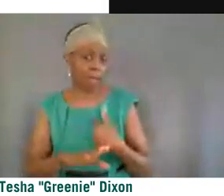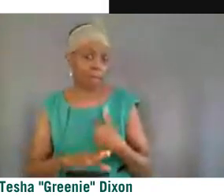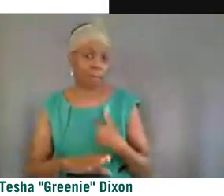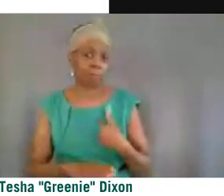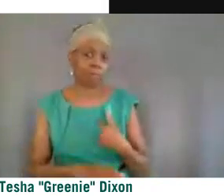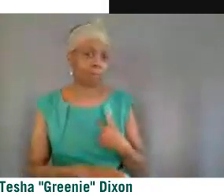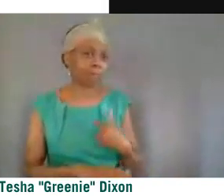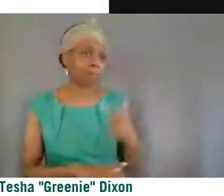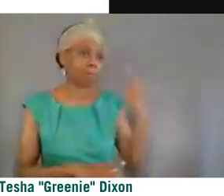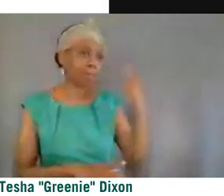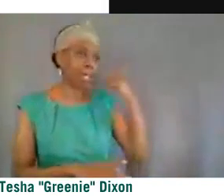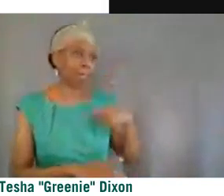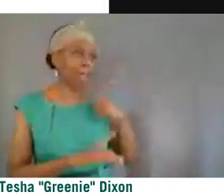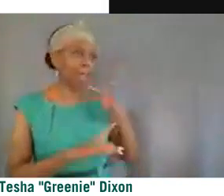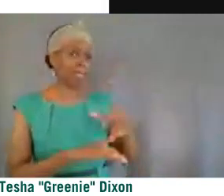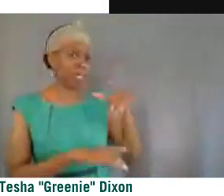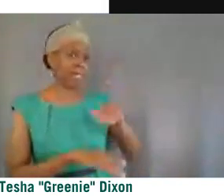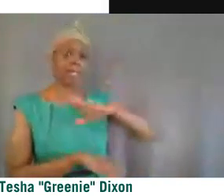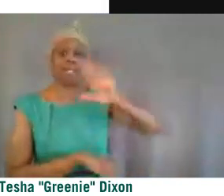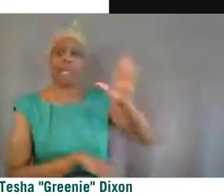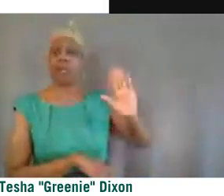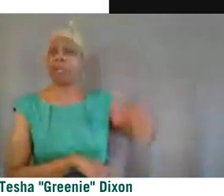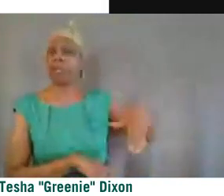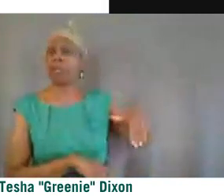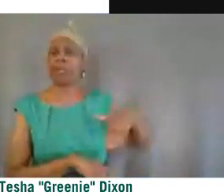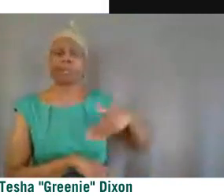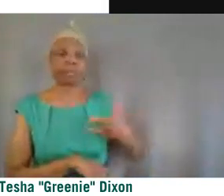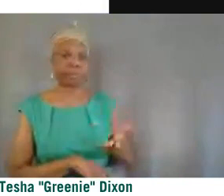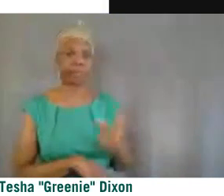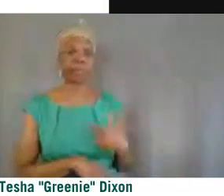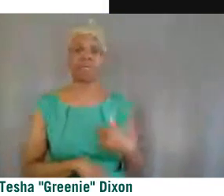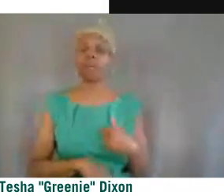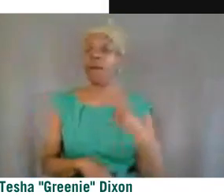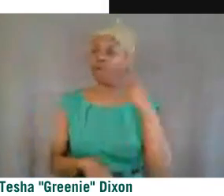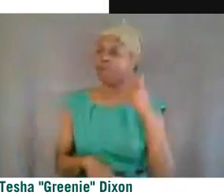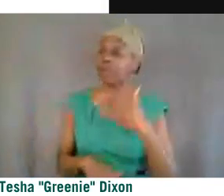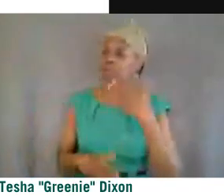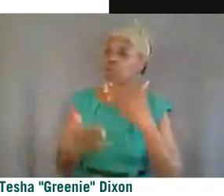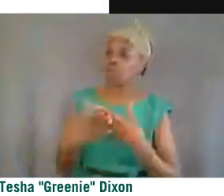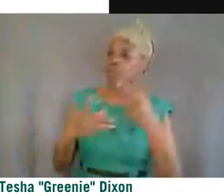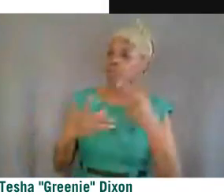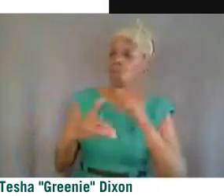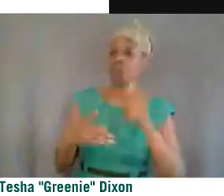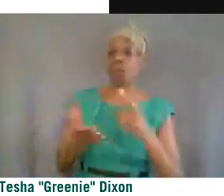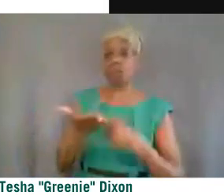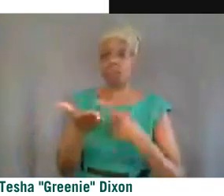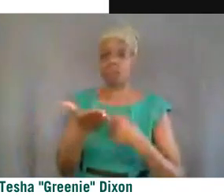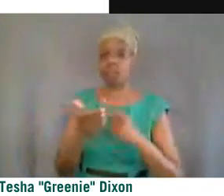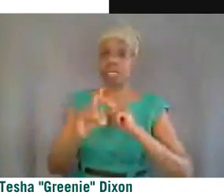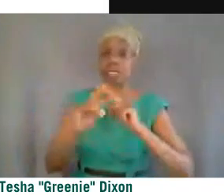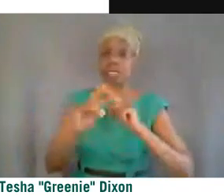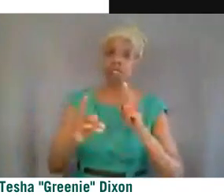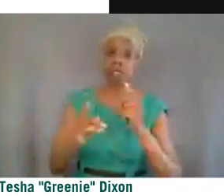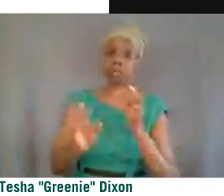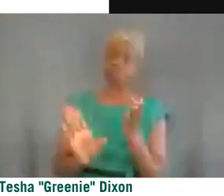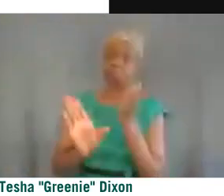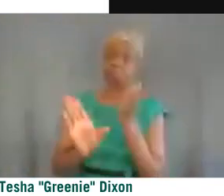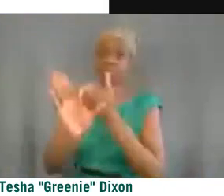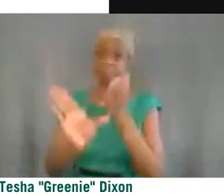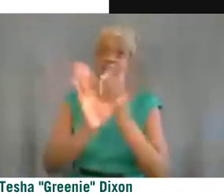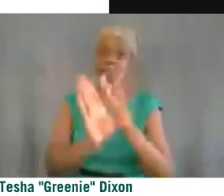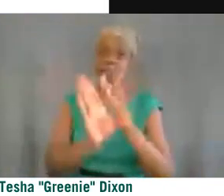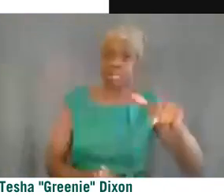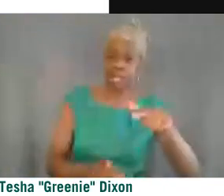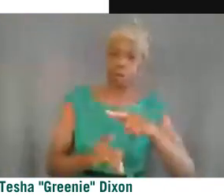yes. Yeah, and I think that's such a good point. And we'll be talking about some different interventions and things like that later on, but